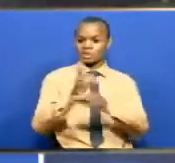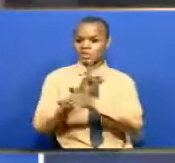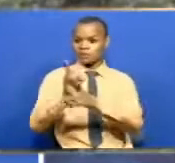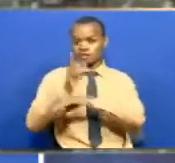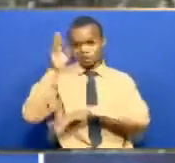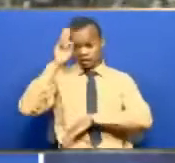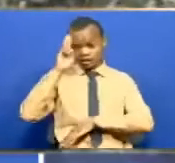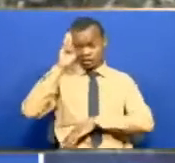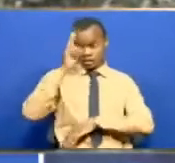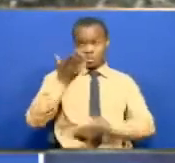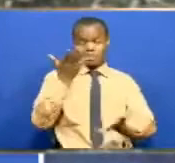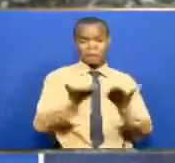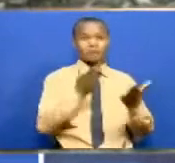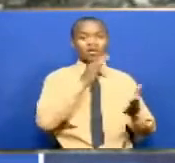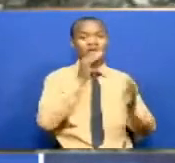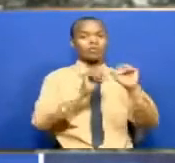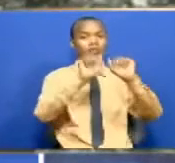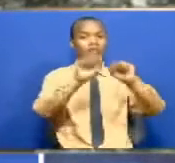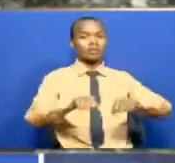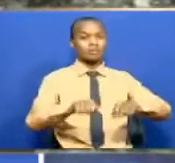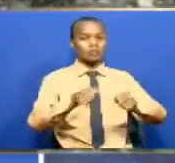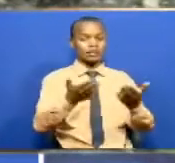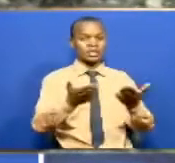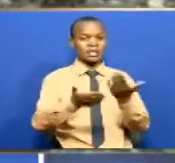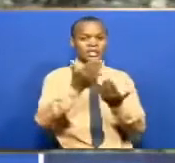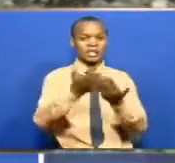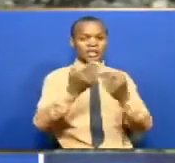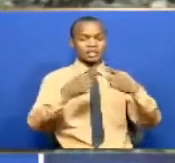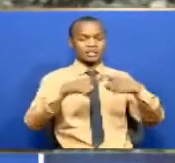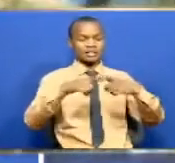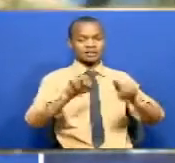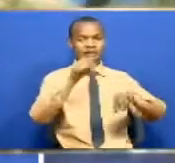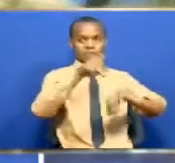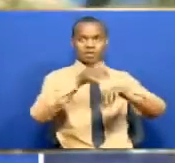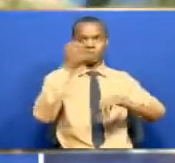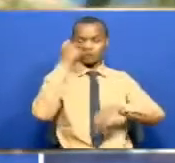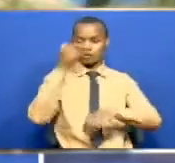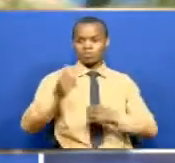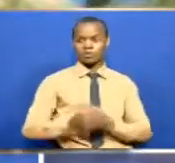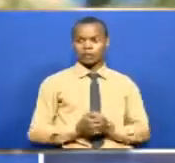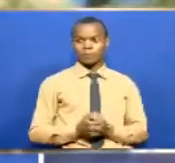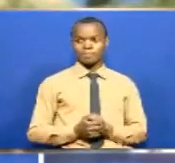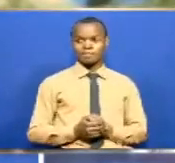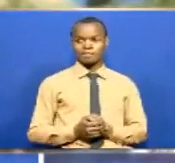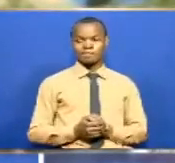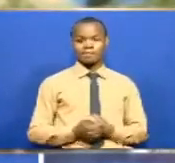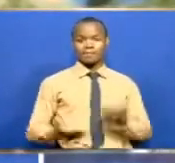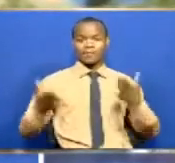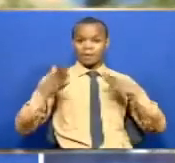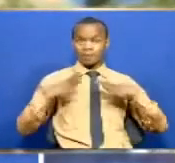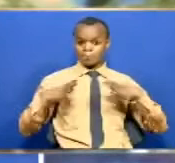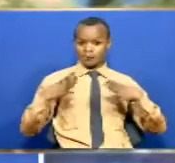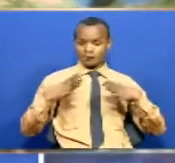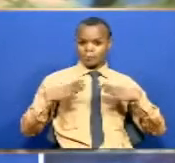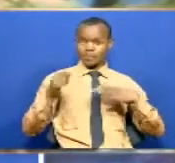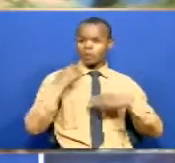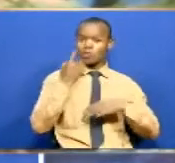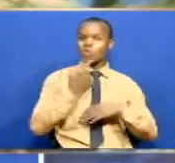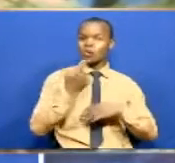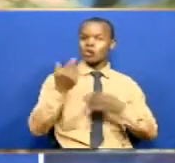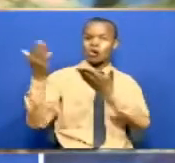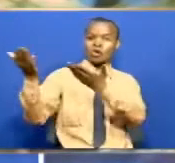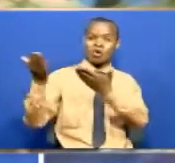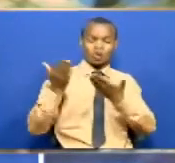other, may not be able to adequately take care of them at home. A number of those who are hosted here, their homes are close by.